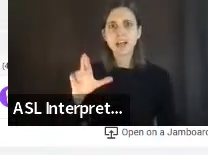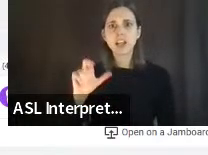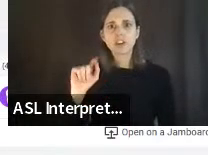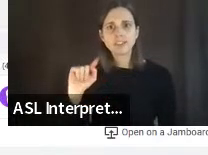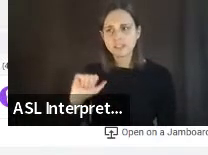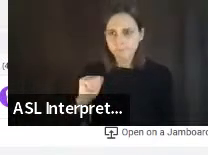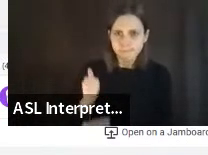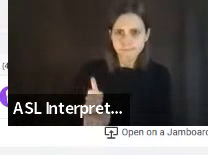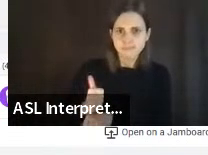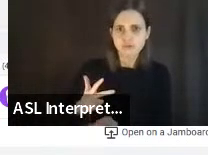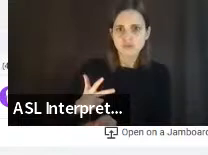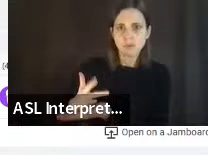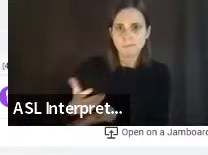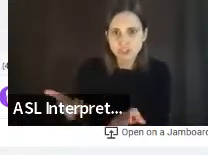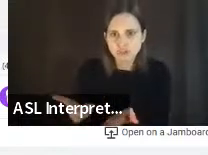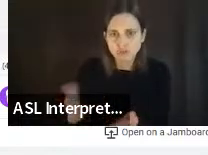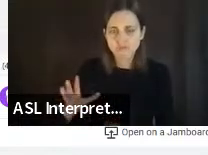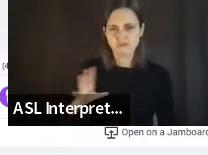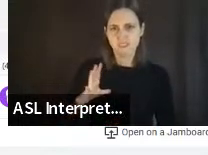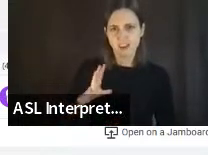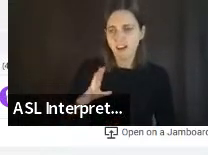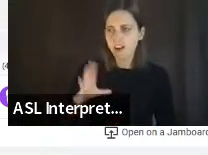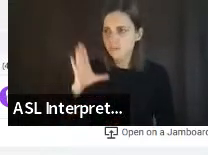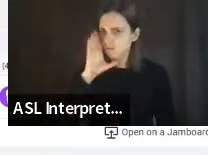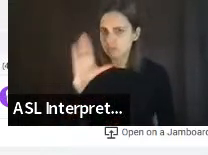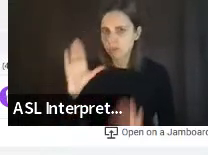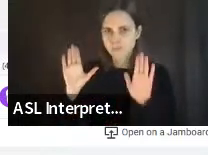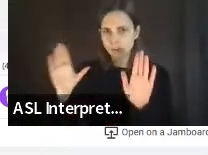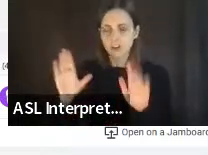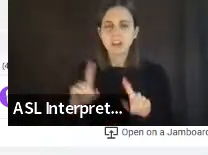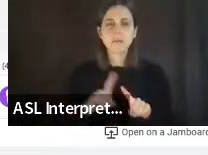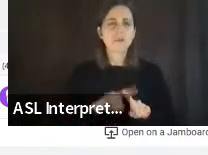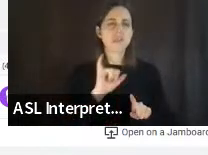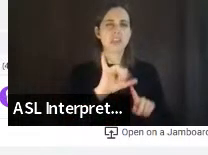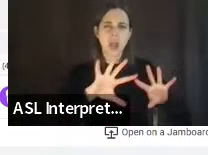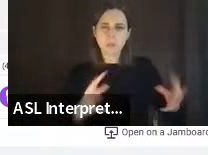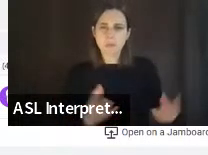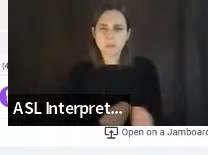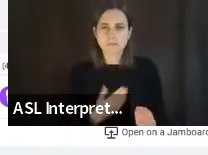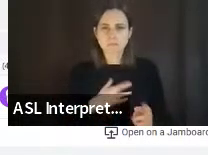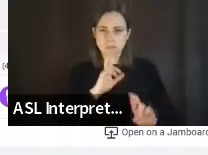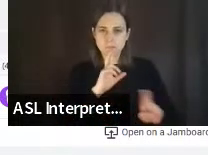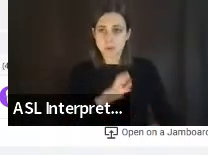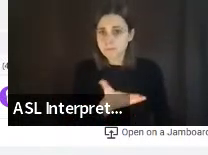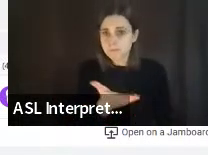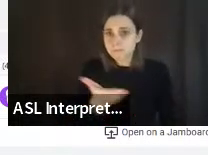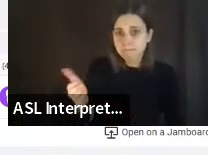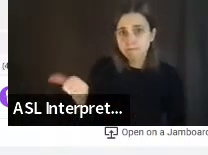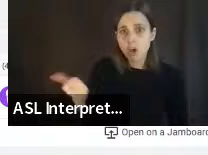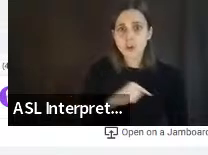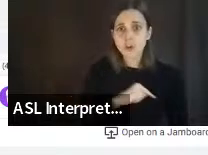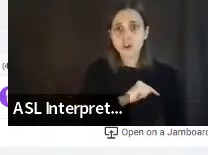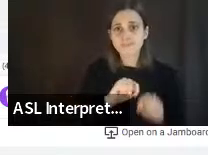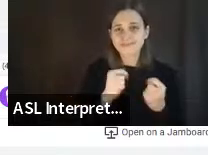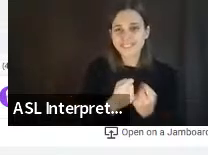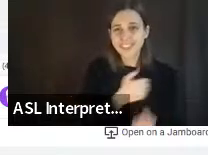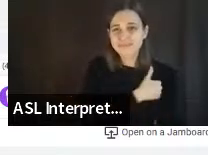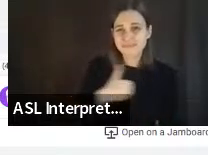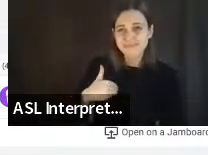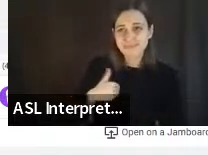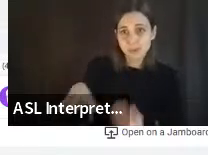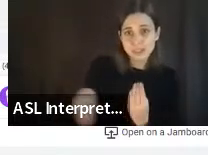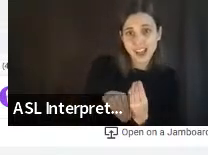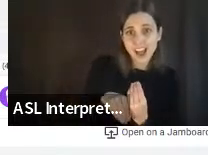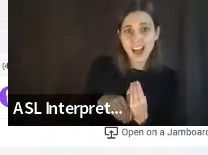So anyway, I think that concludes my report. Do any of my other team members want to add anything that